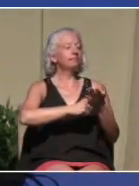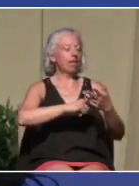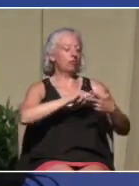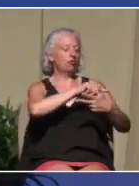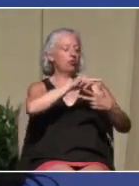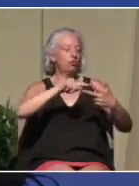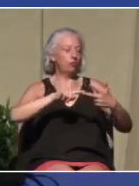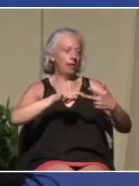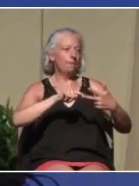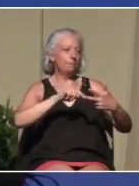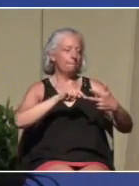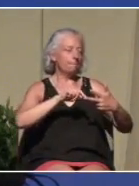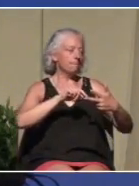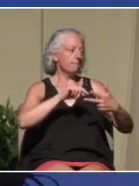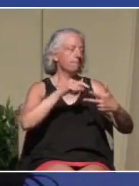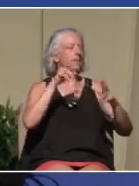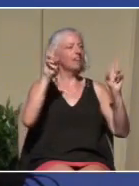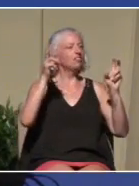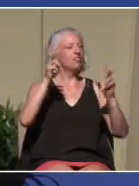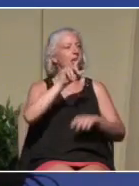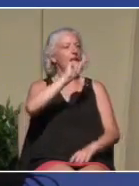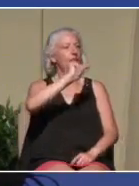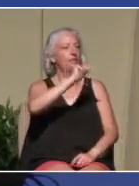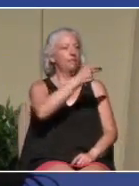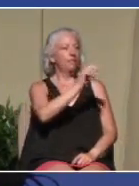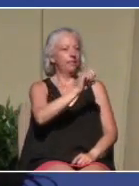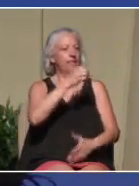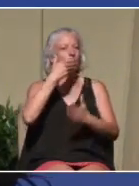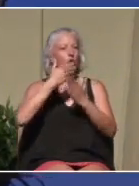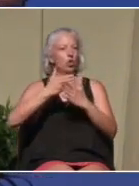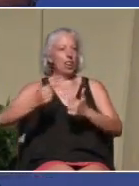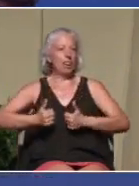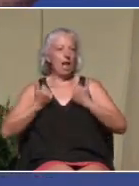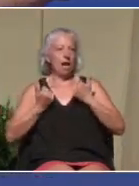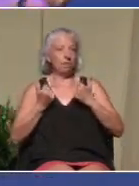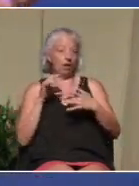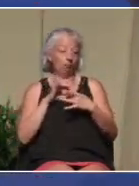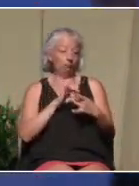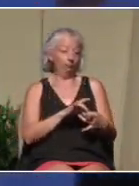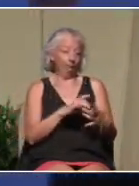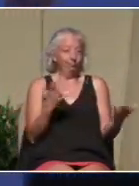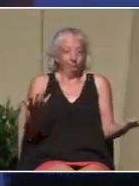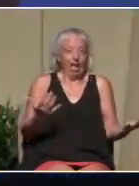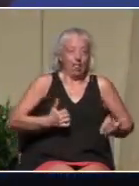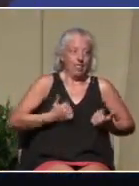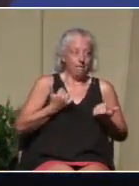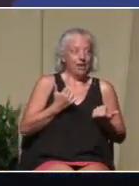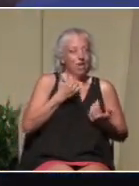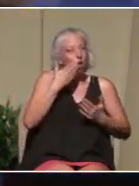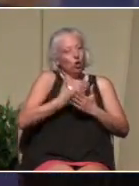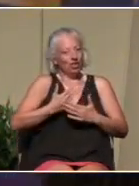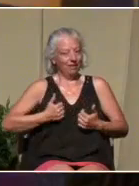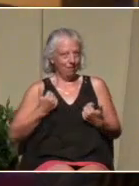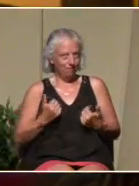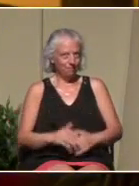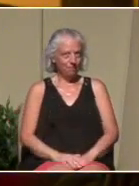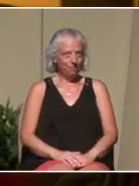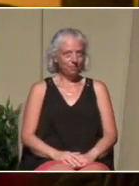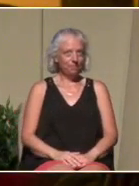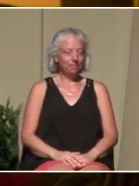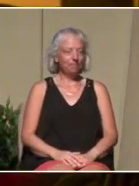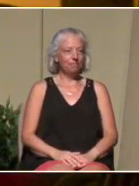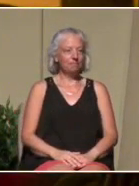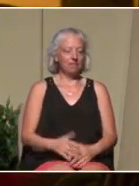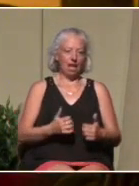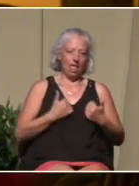and the series is called The Good Life, which is literally about living the good life. A life that is